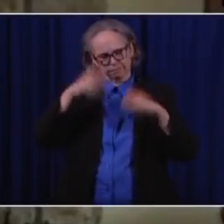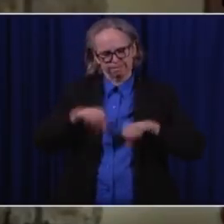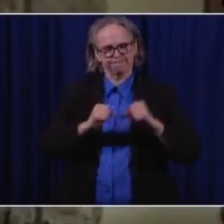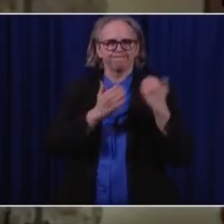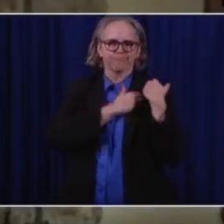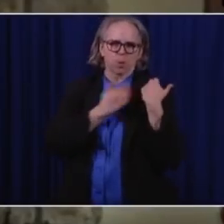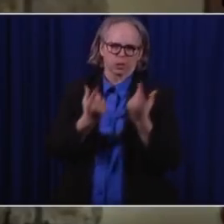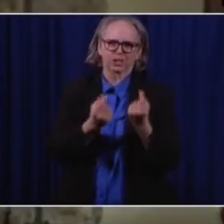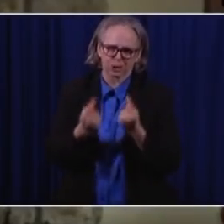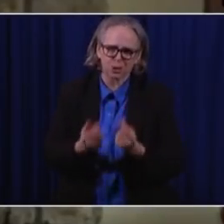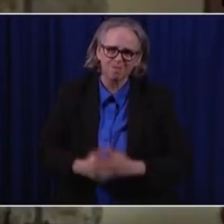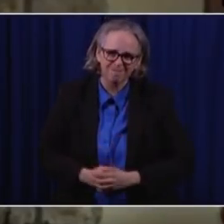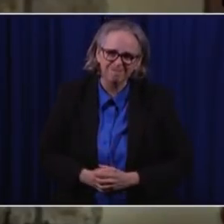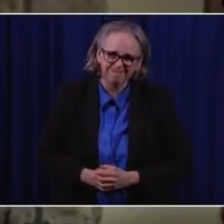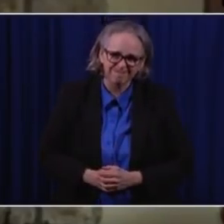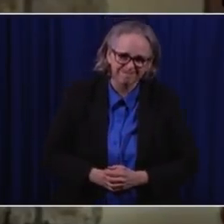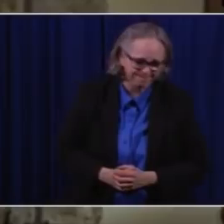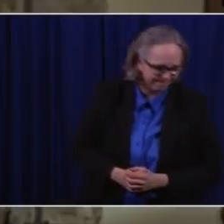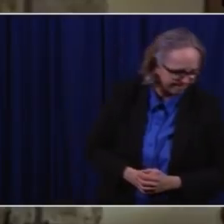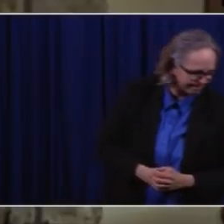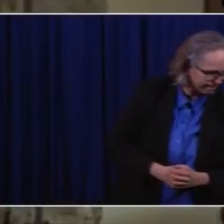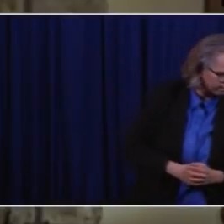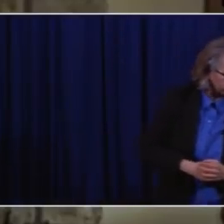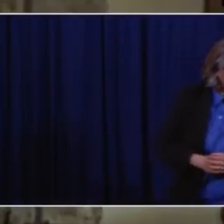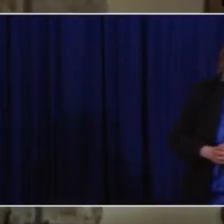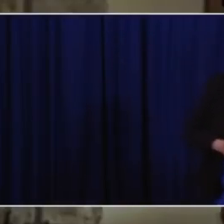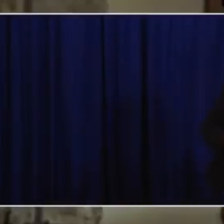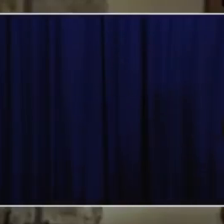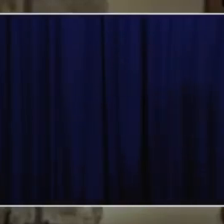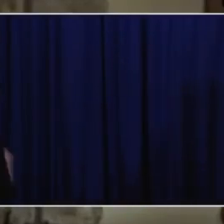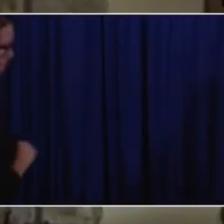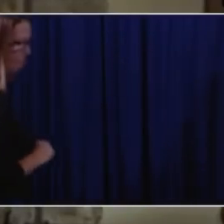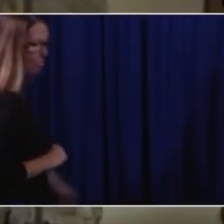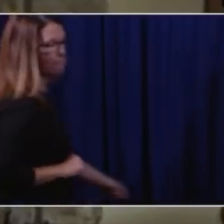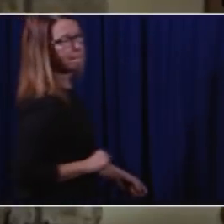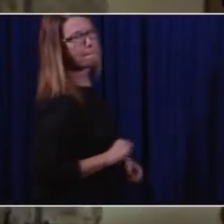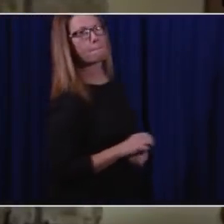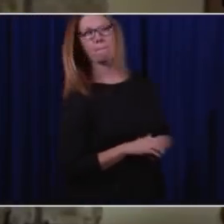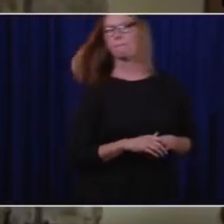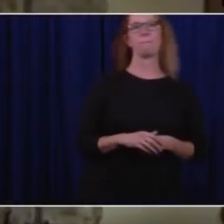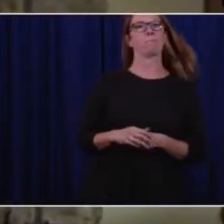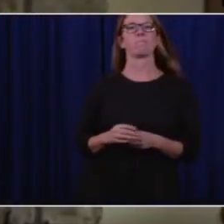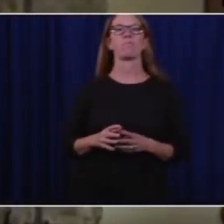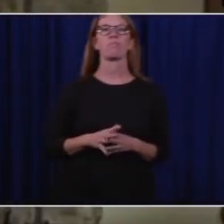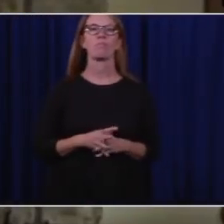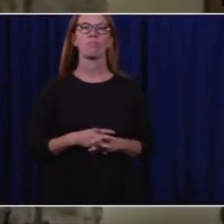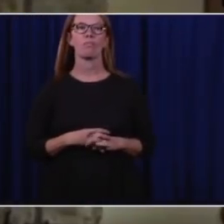Next question is from Jackie Borchard at the Cincinnati Enquirer. Jackie.